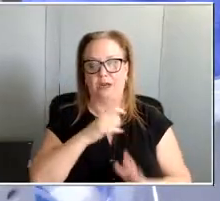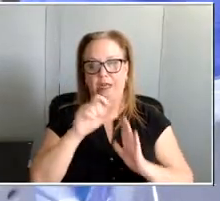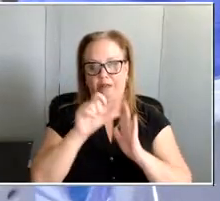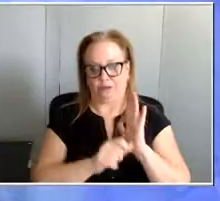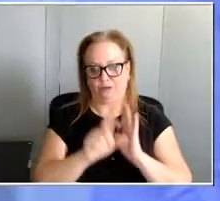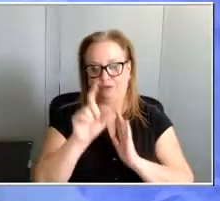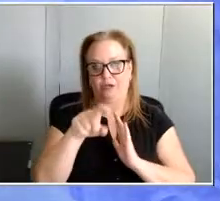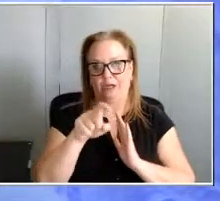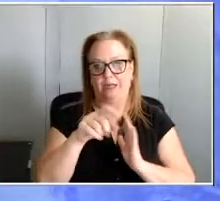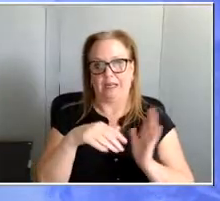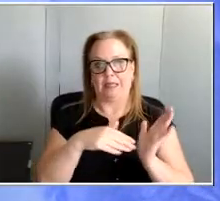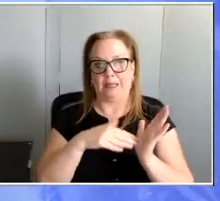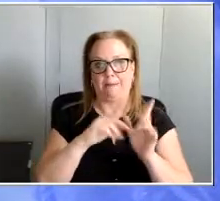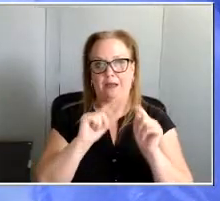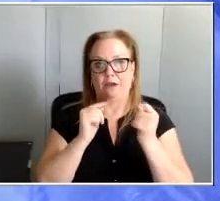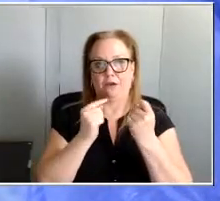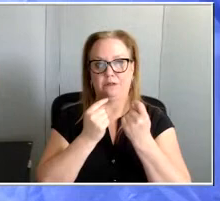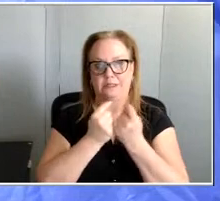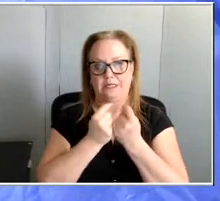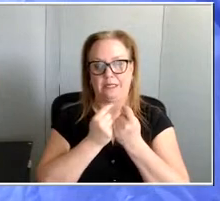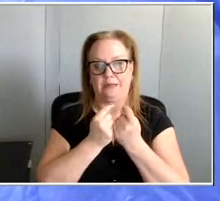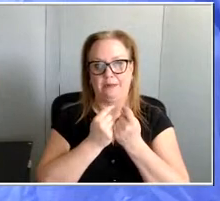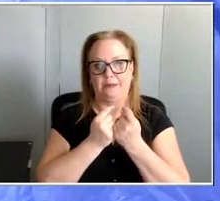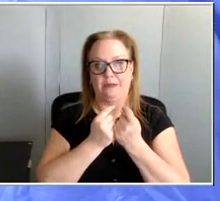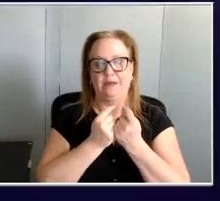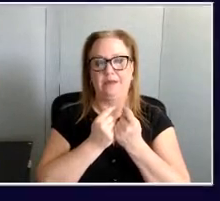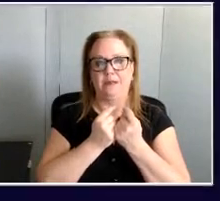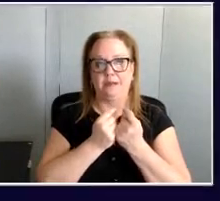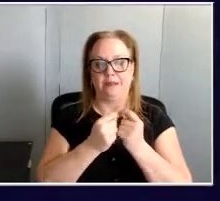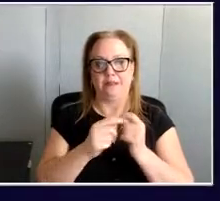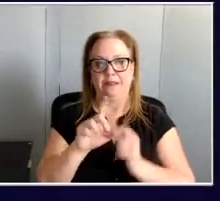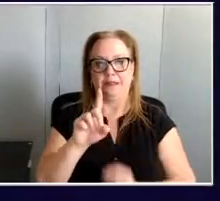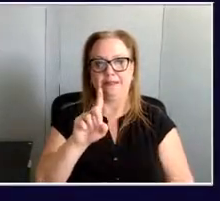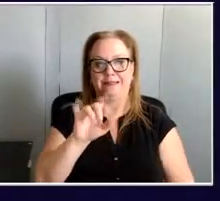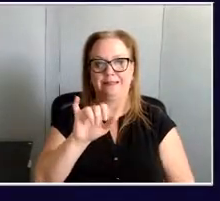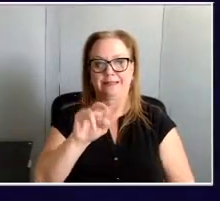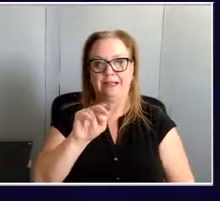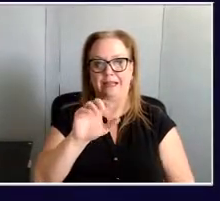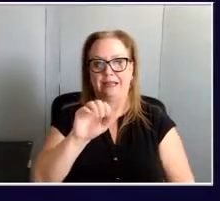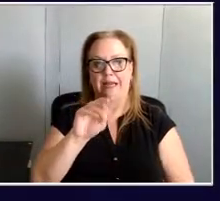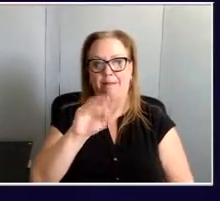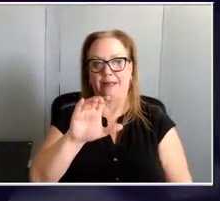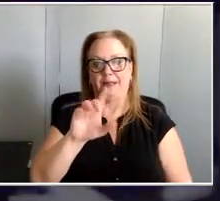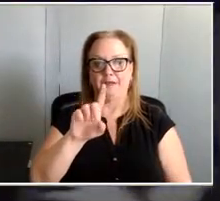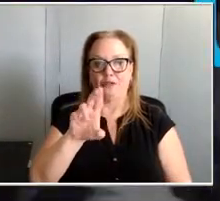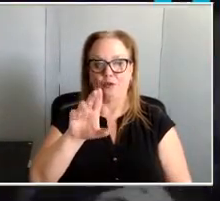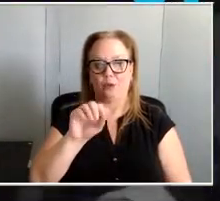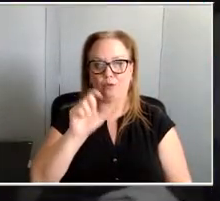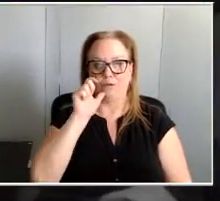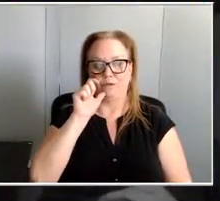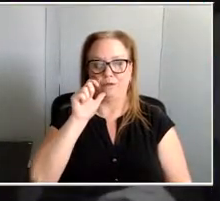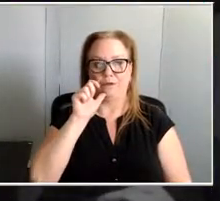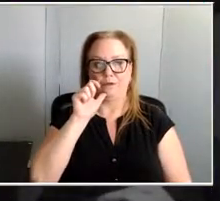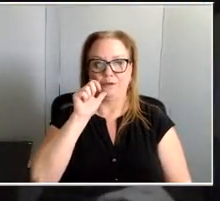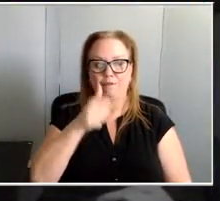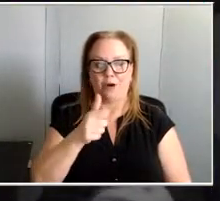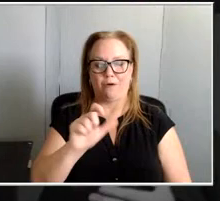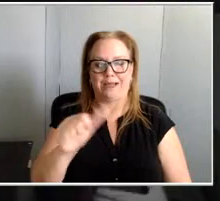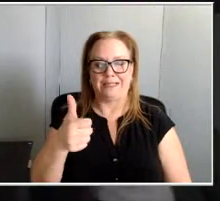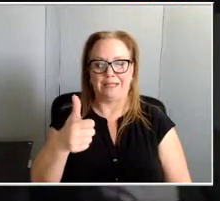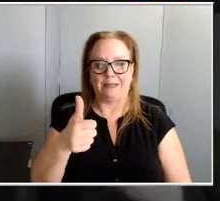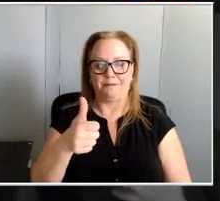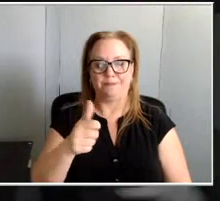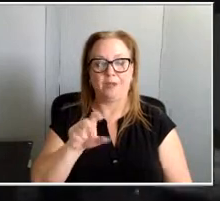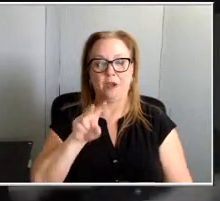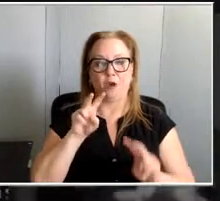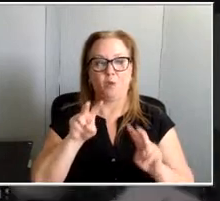and the medical team she's since dubbed the Dynamic Duo. Thursday morning at 10 a.m. Subscribe to our Morning